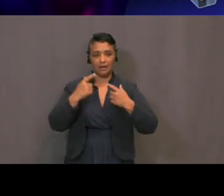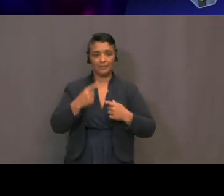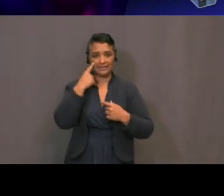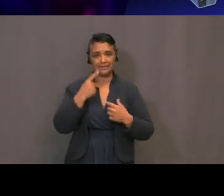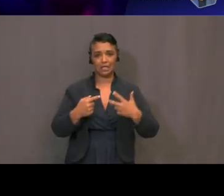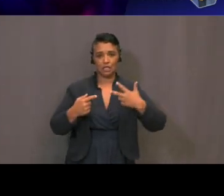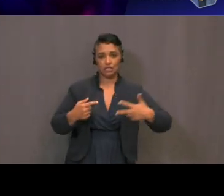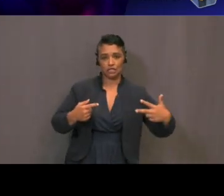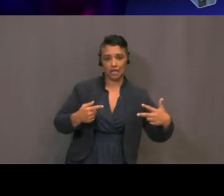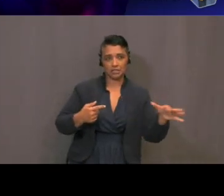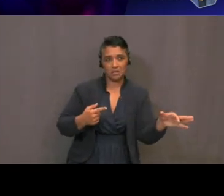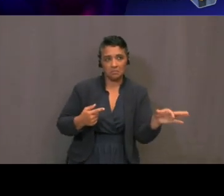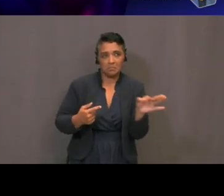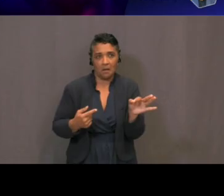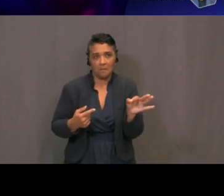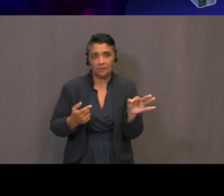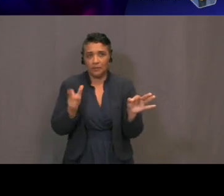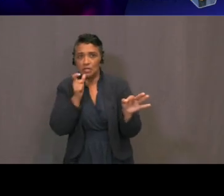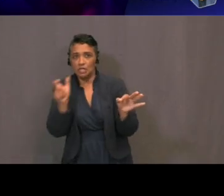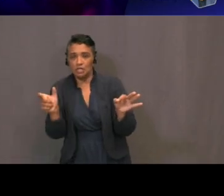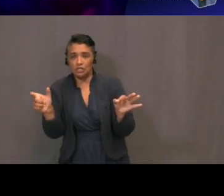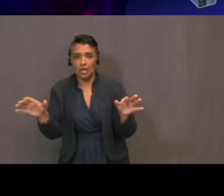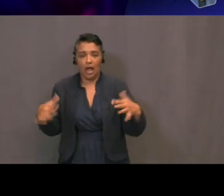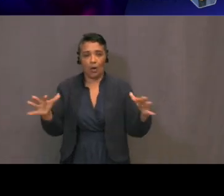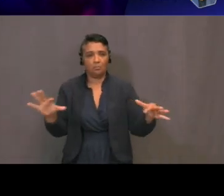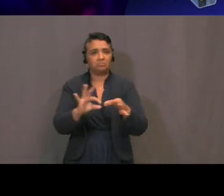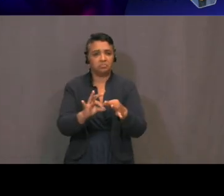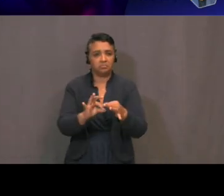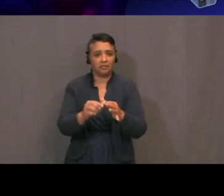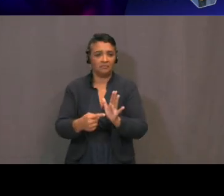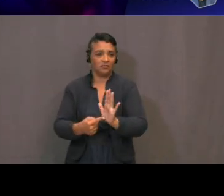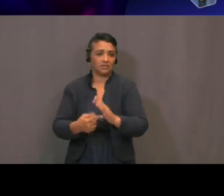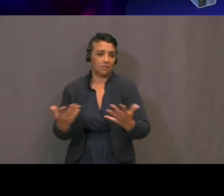the English translation of a lady